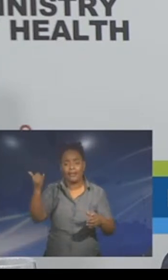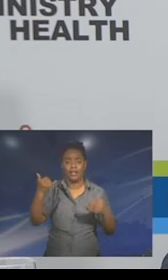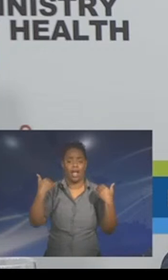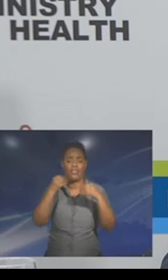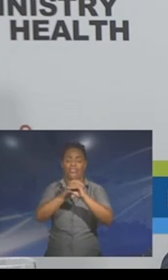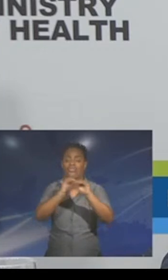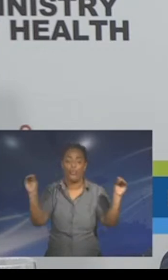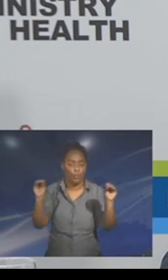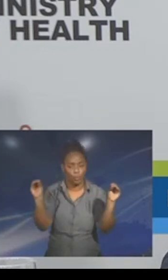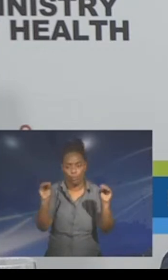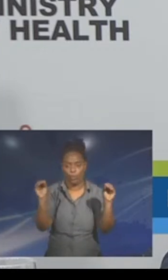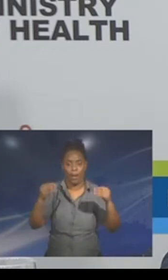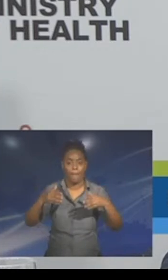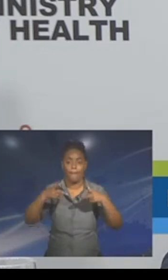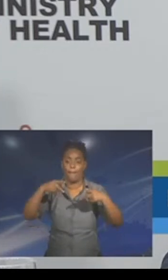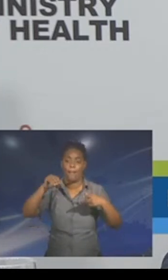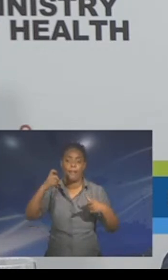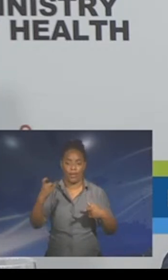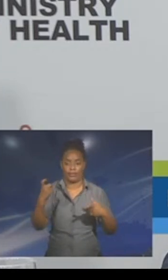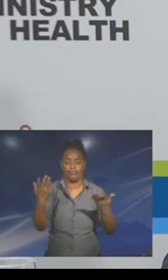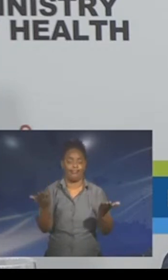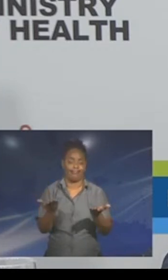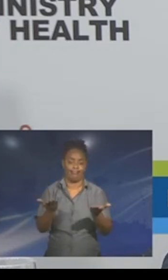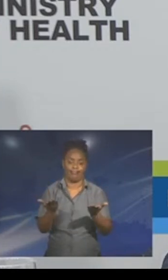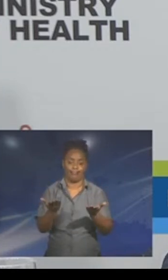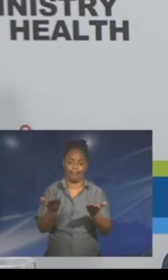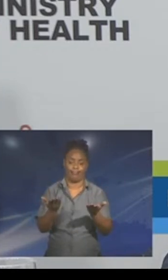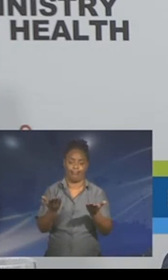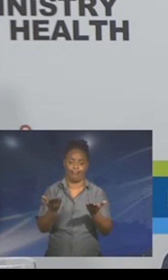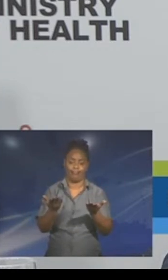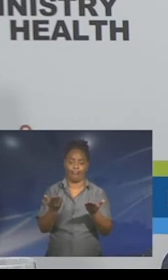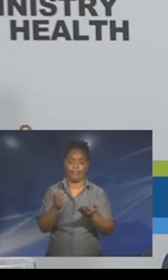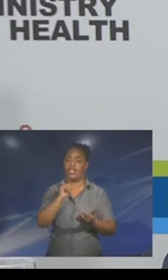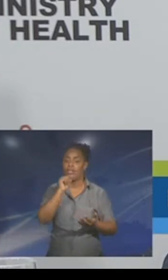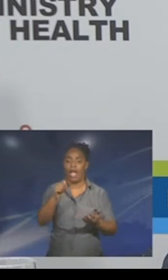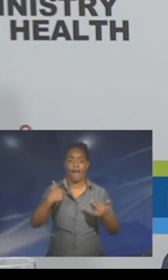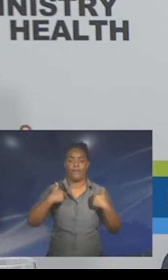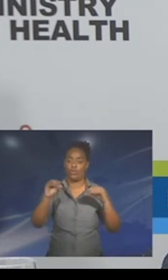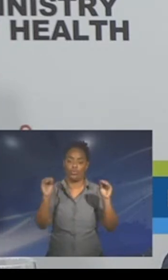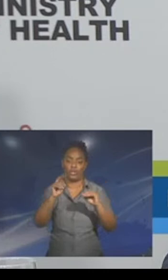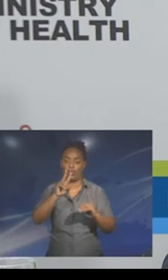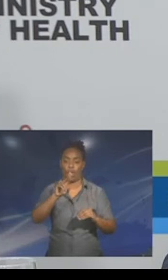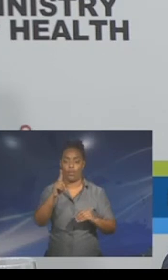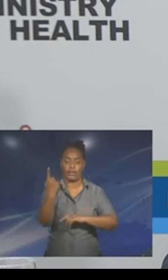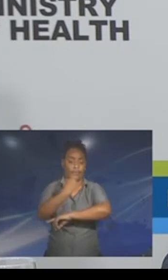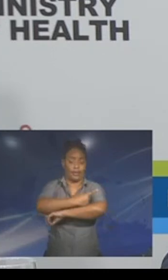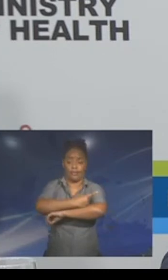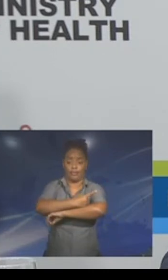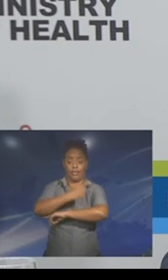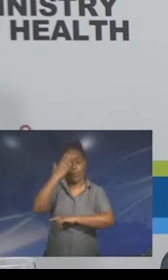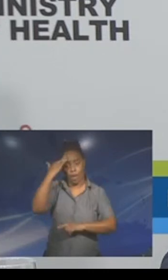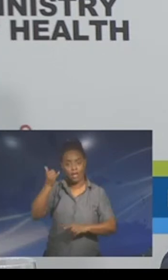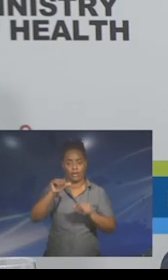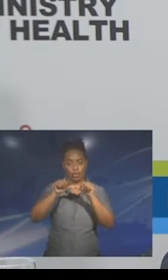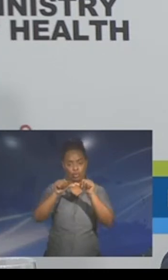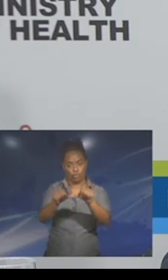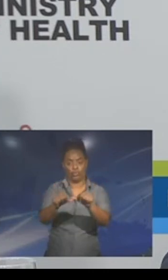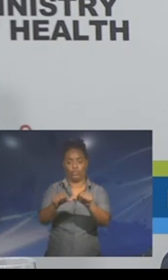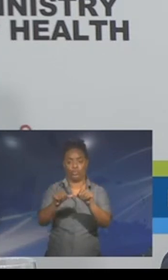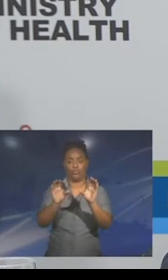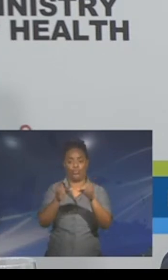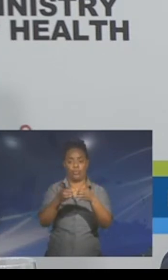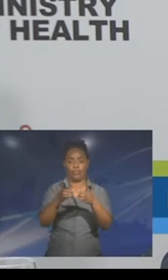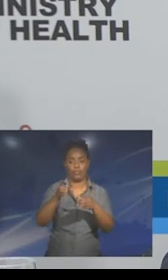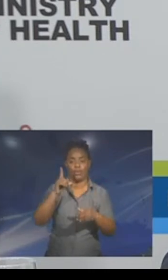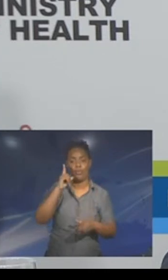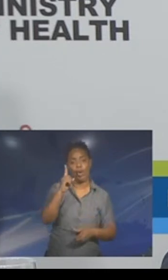population, and because of that we have not had a case for over 21 days. So we are firmly in Group 1, and we have